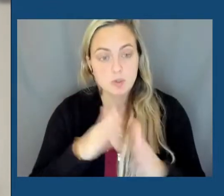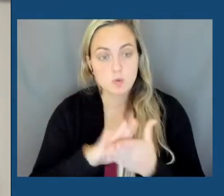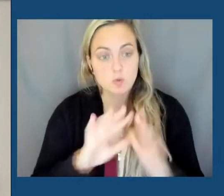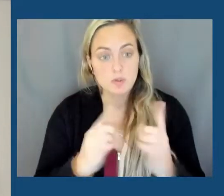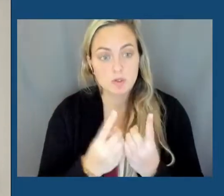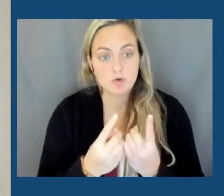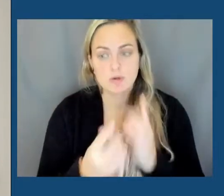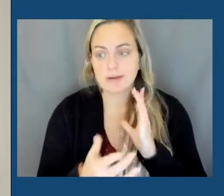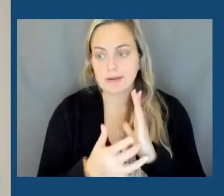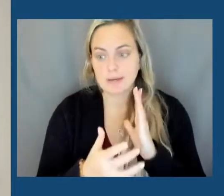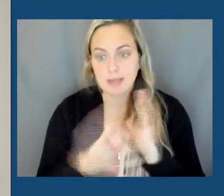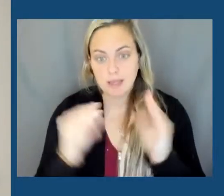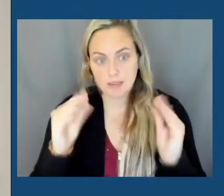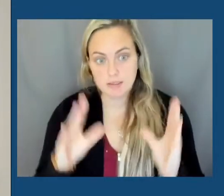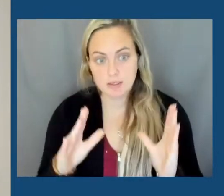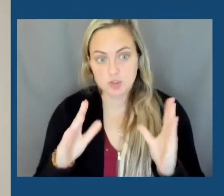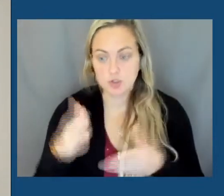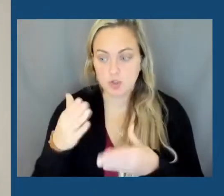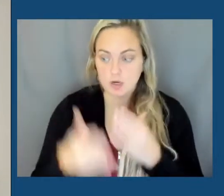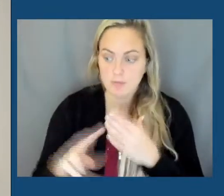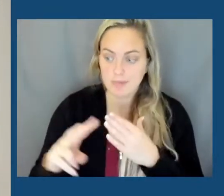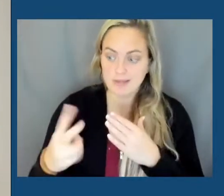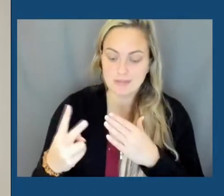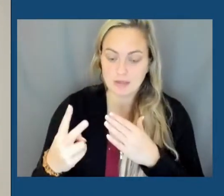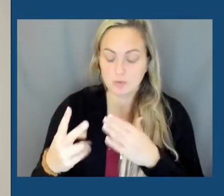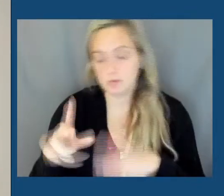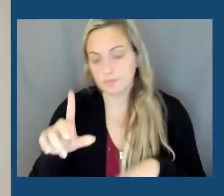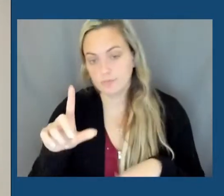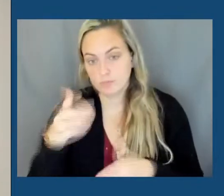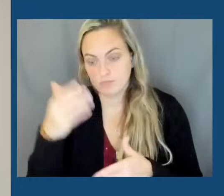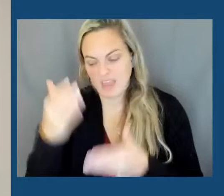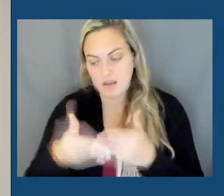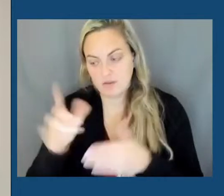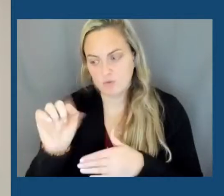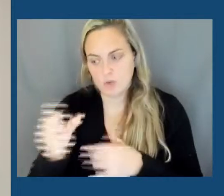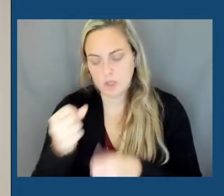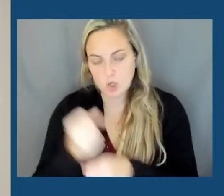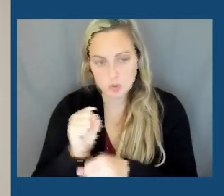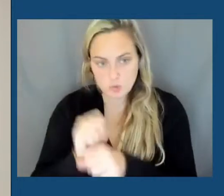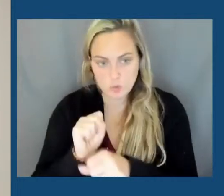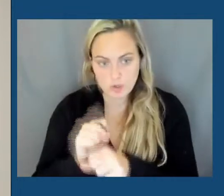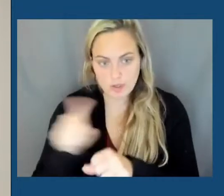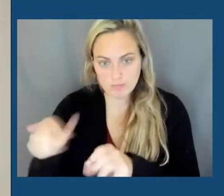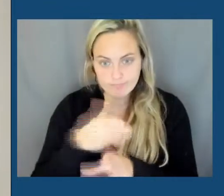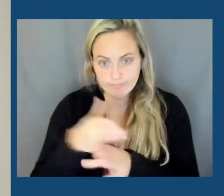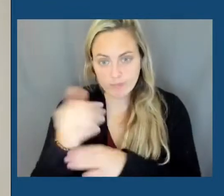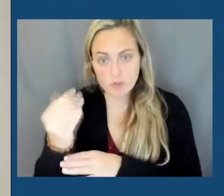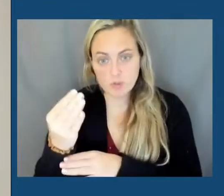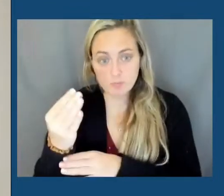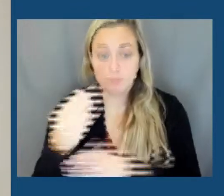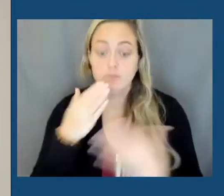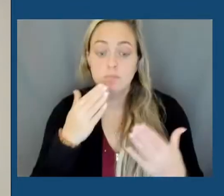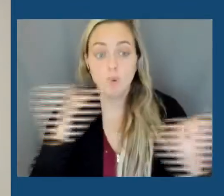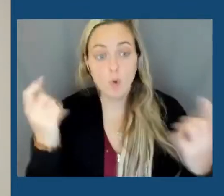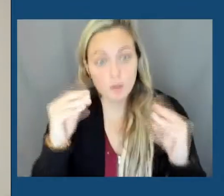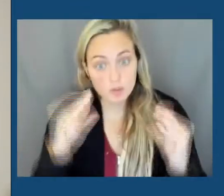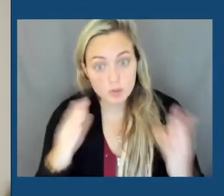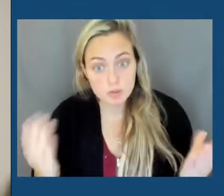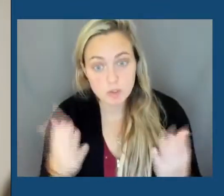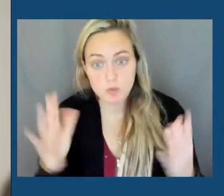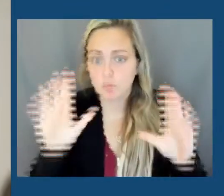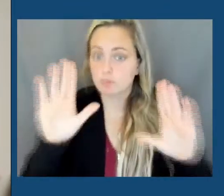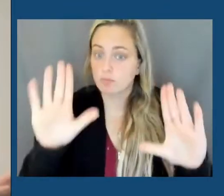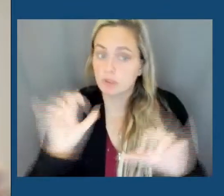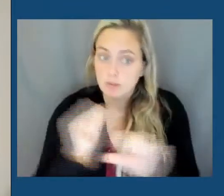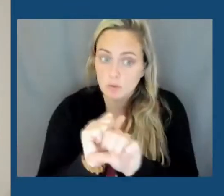in my end of my second decade actually doing this job. First, I'd like to thank all of the other teachers that are here. They're doing a phenomenal